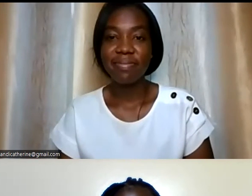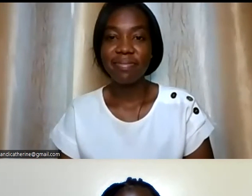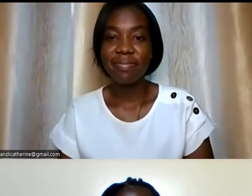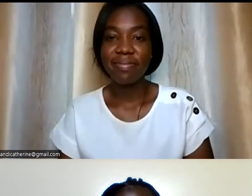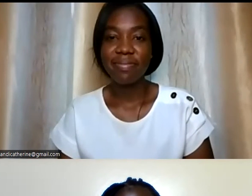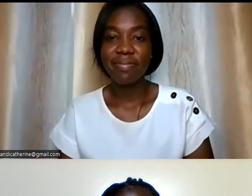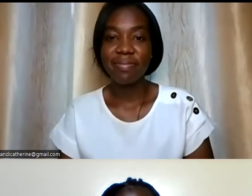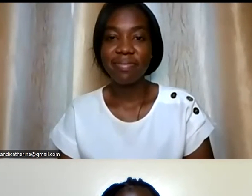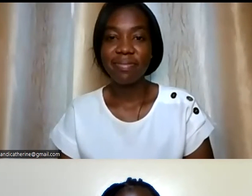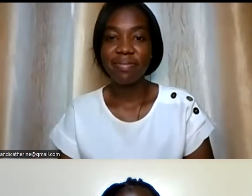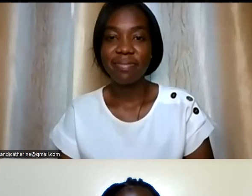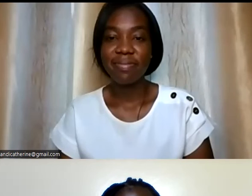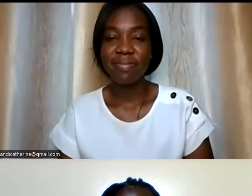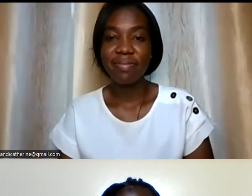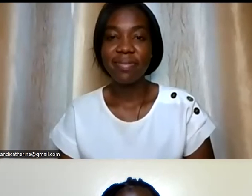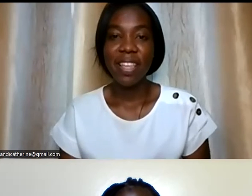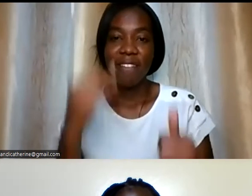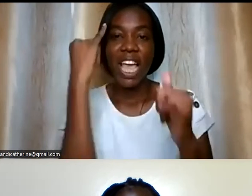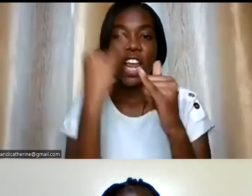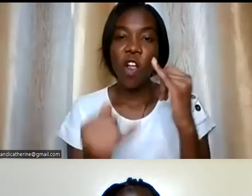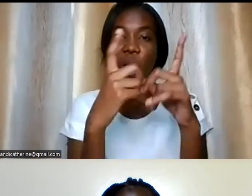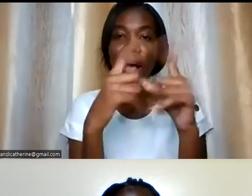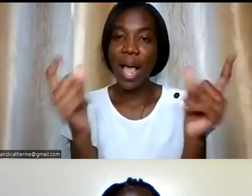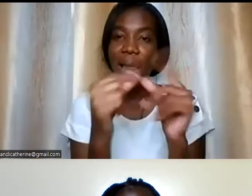Pardon me? Your parting shot.